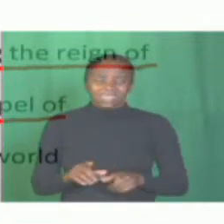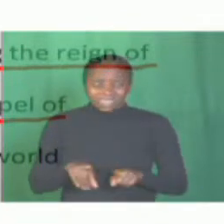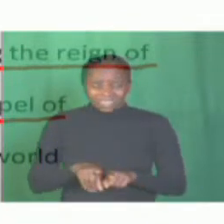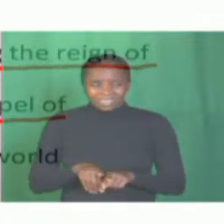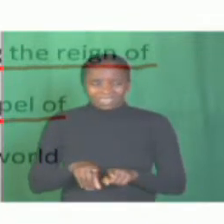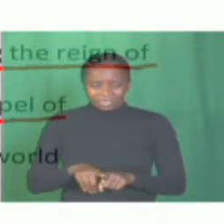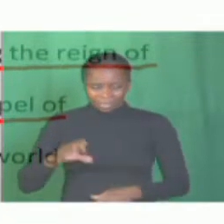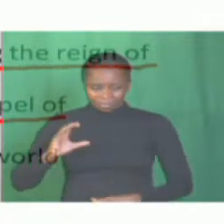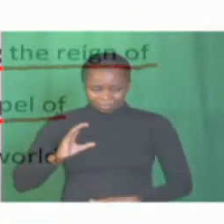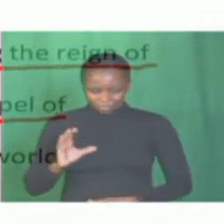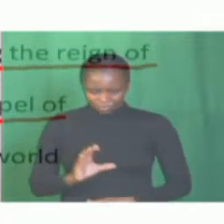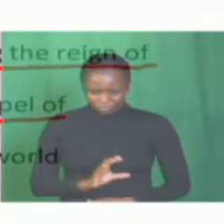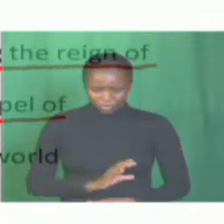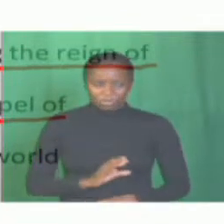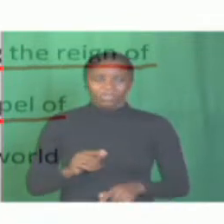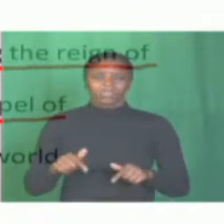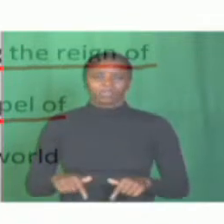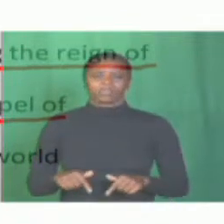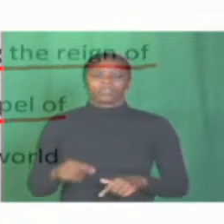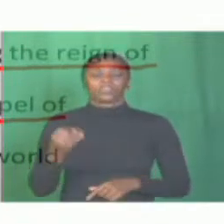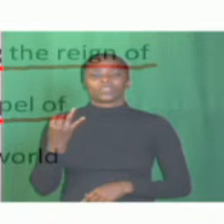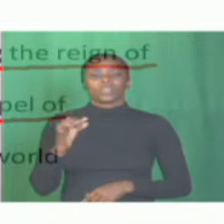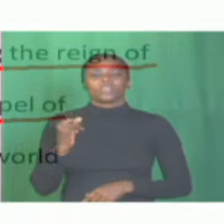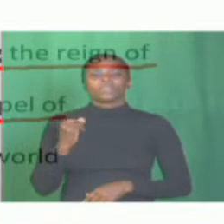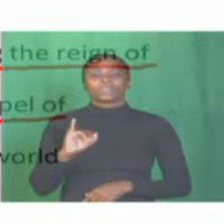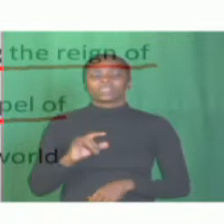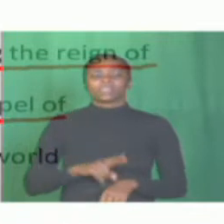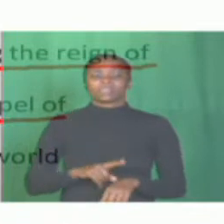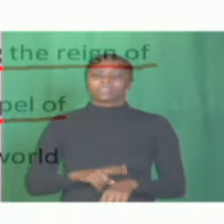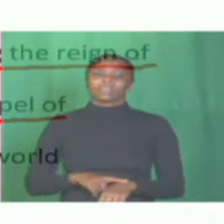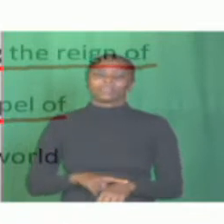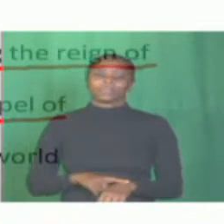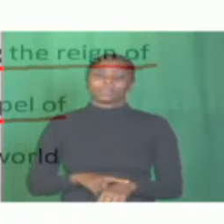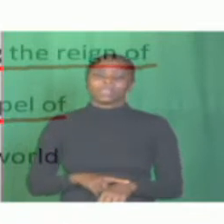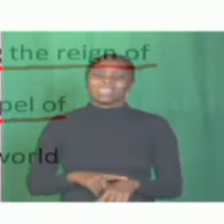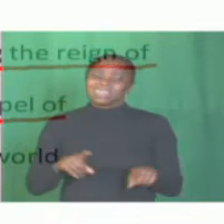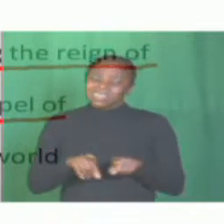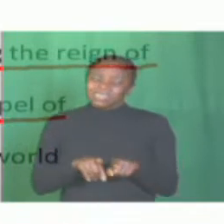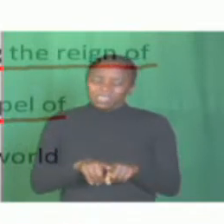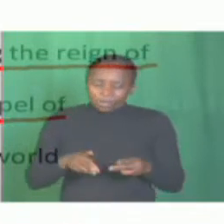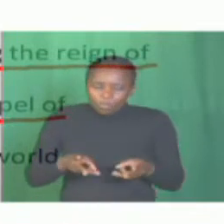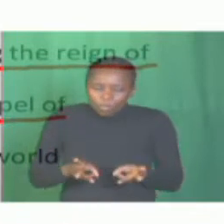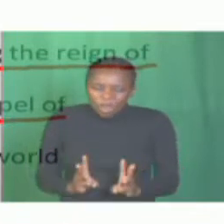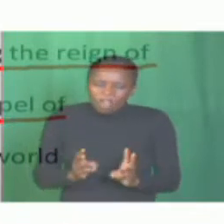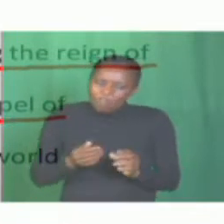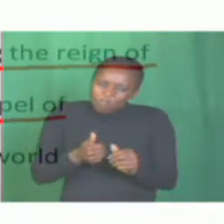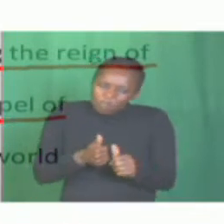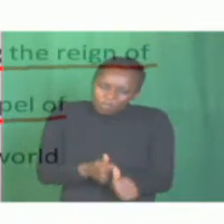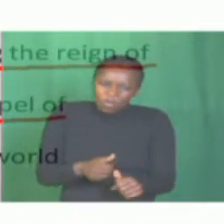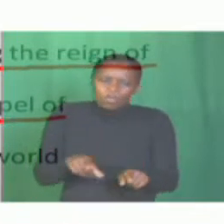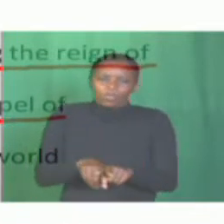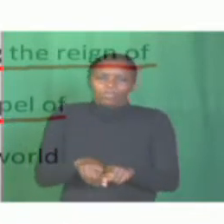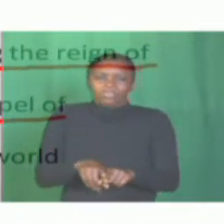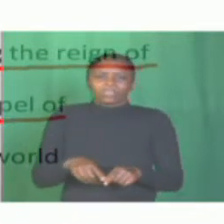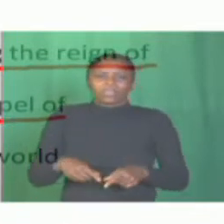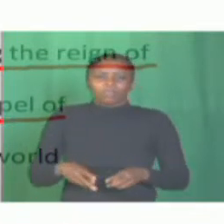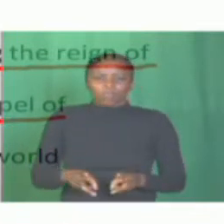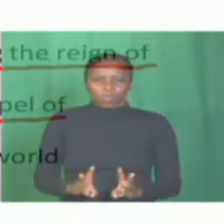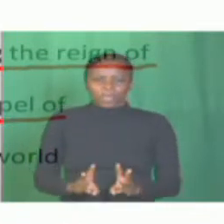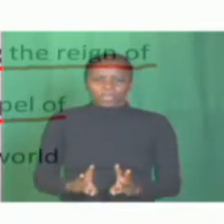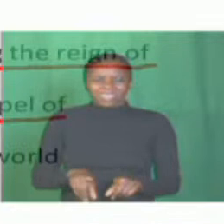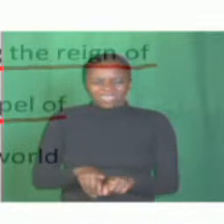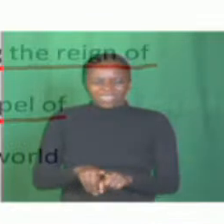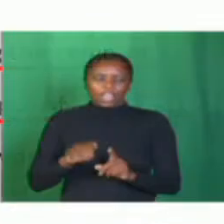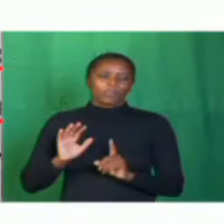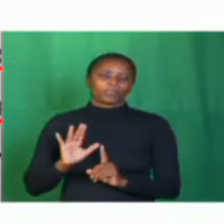the Christians of the 21st century. They should do likewise. They are also disciples of Jesus